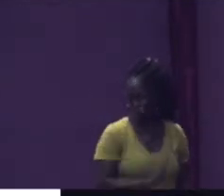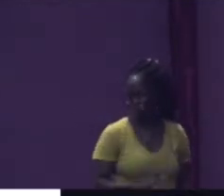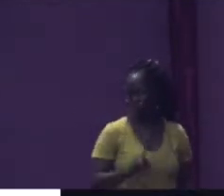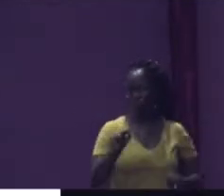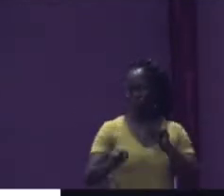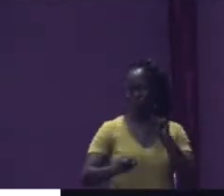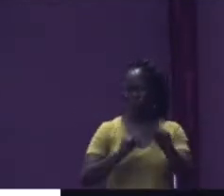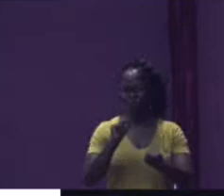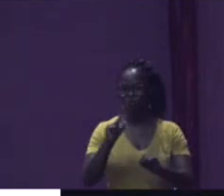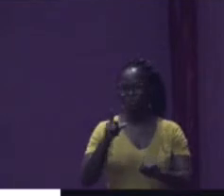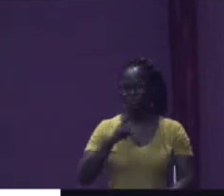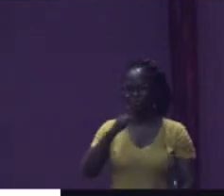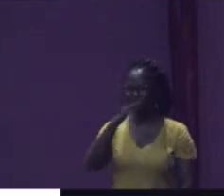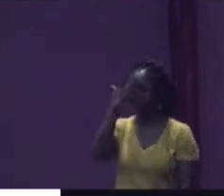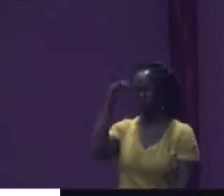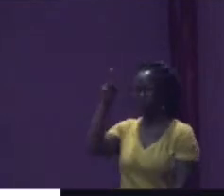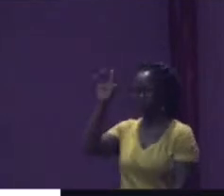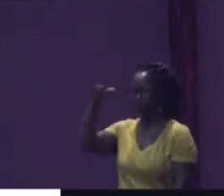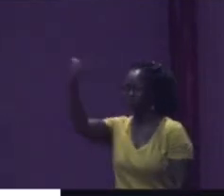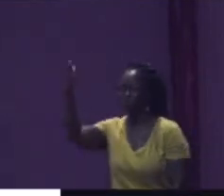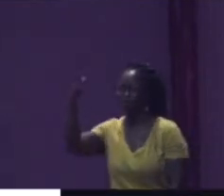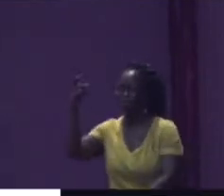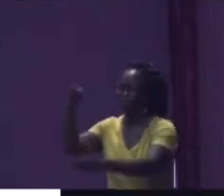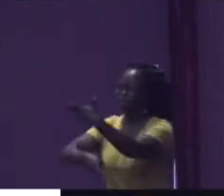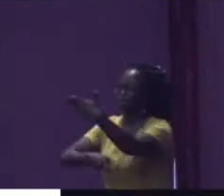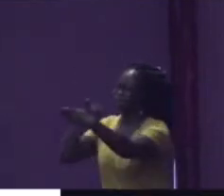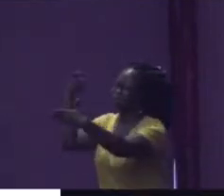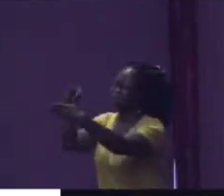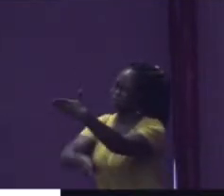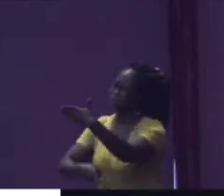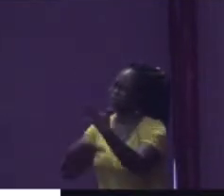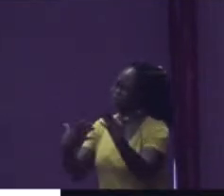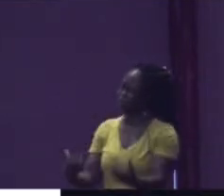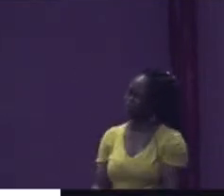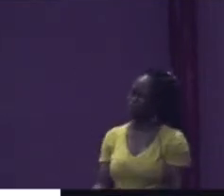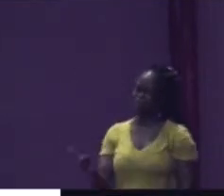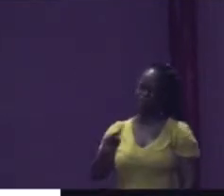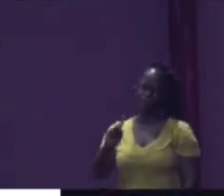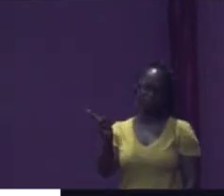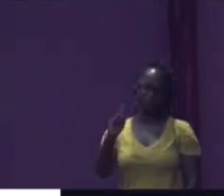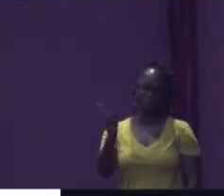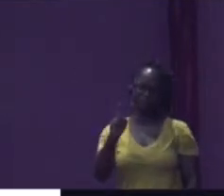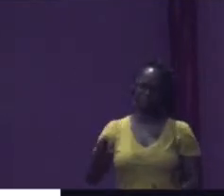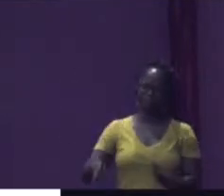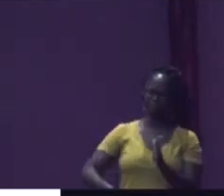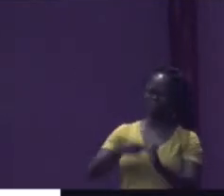reluctant and negative about getting a cesarean.